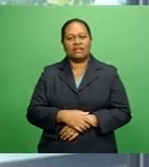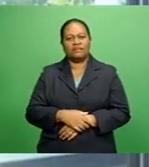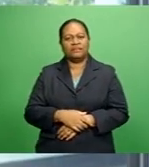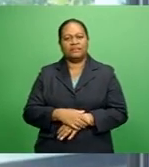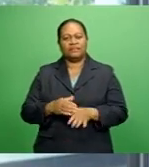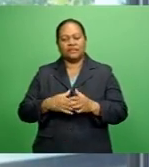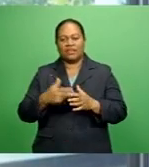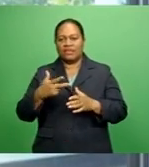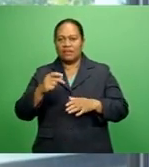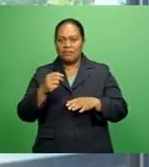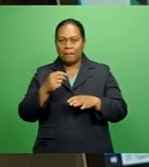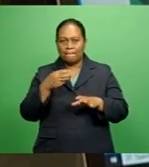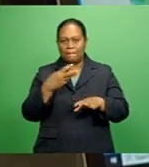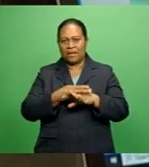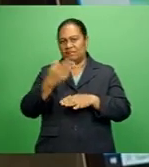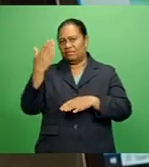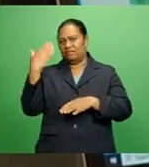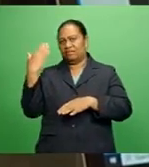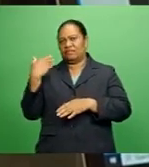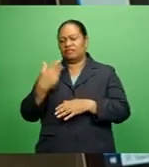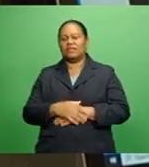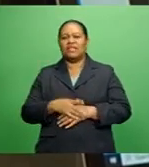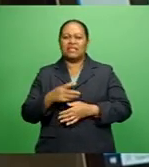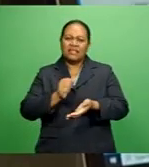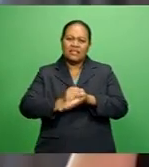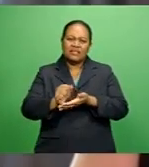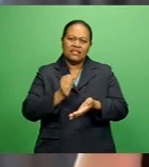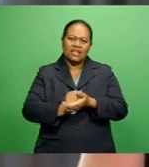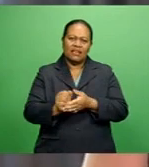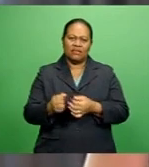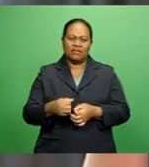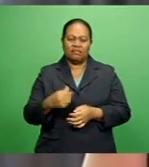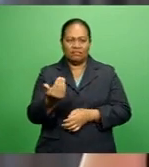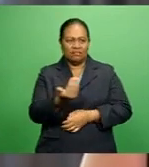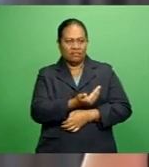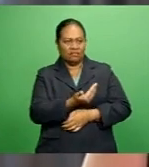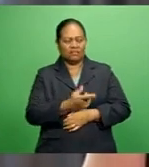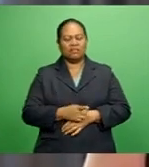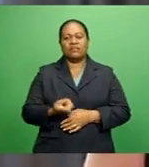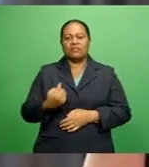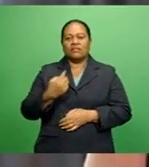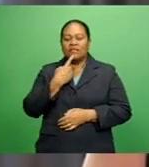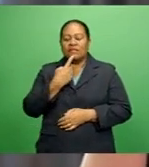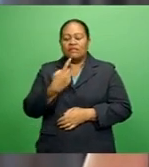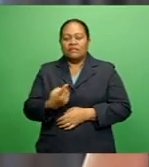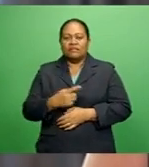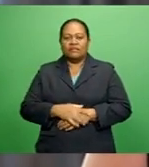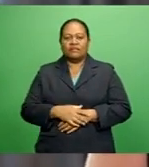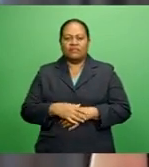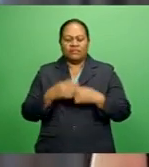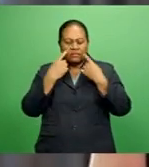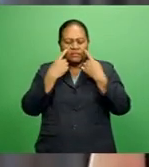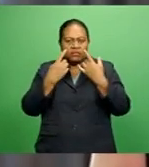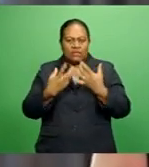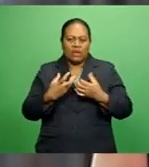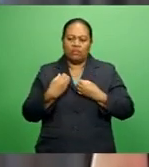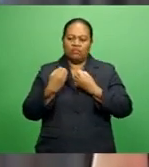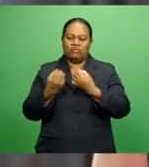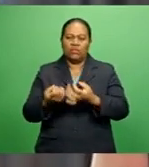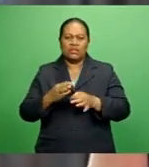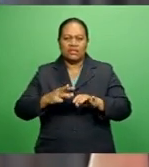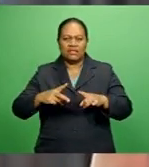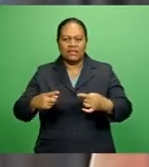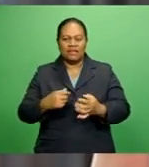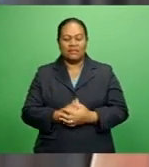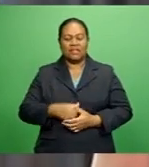months ago, Tracy Plowman put some savings into Bitcoin. So for me, I just wanted to get skin in the game, I guess, and put something in there, which is